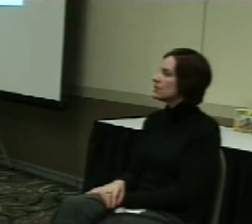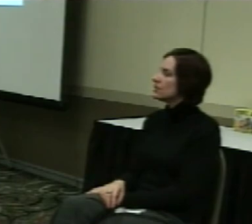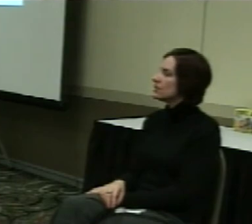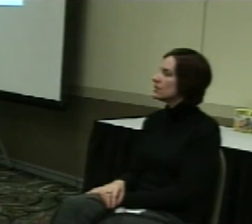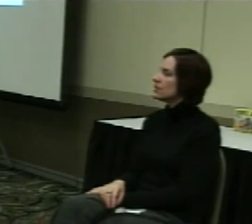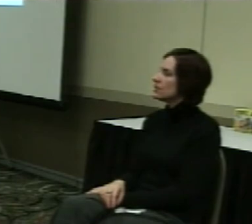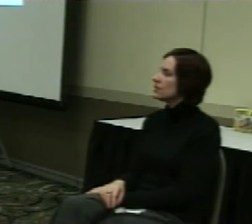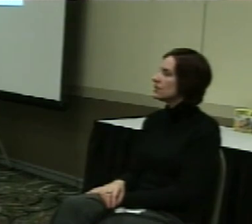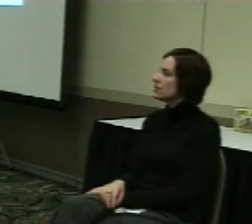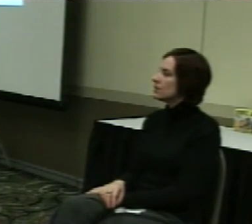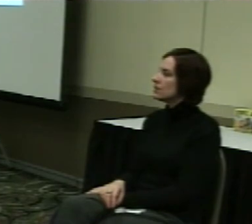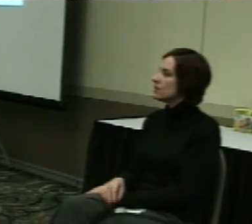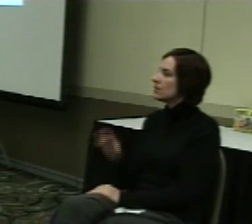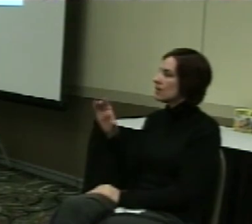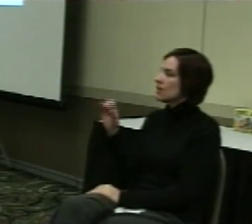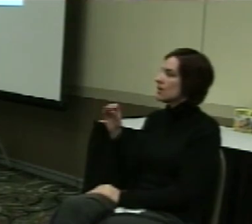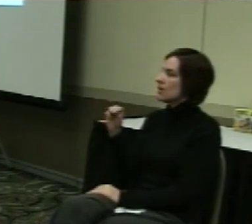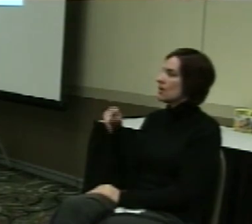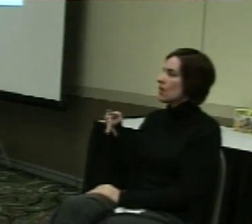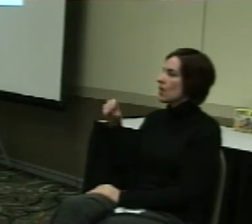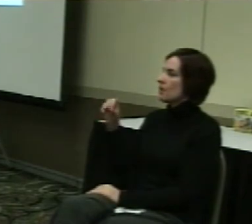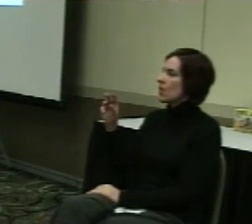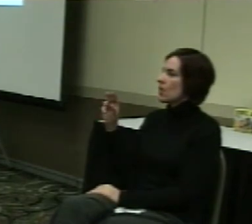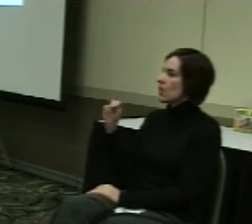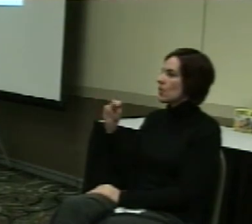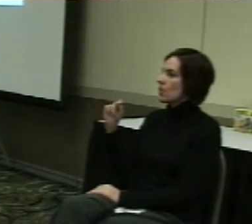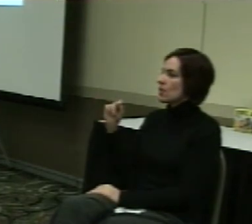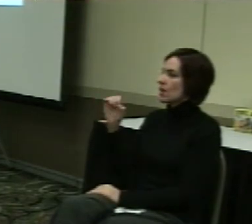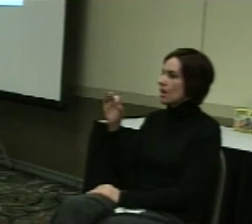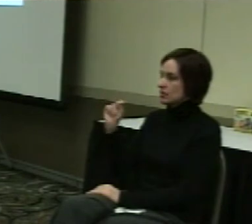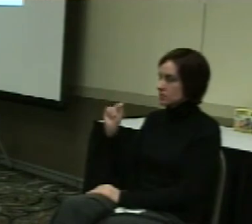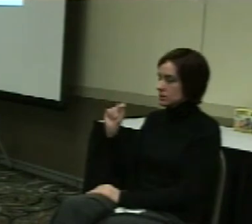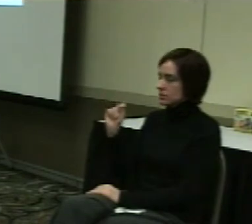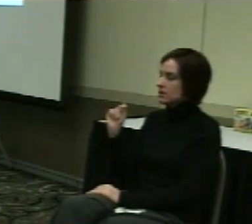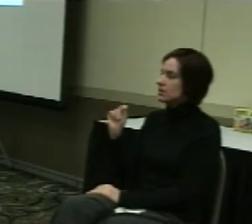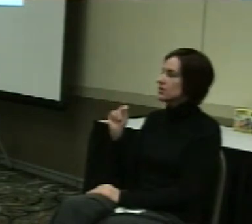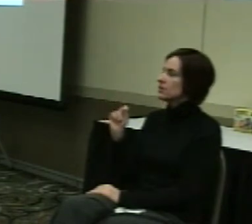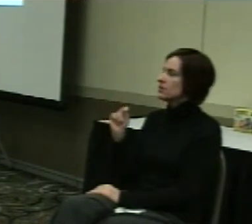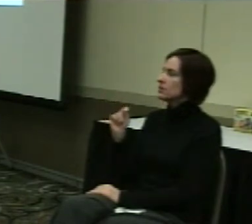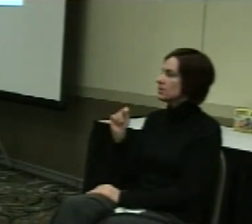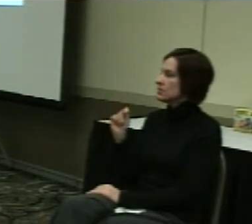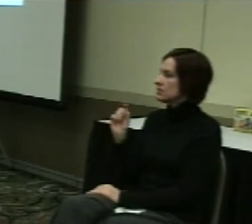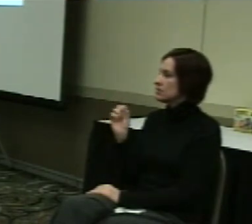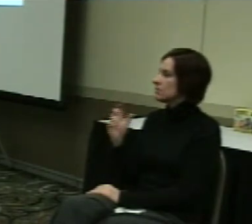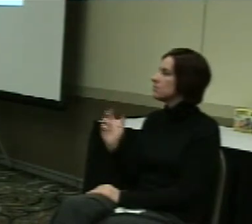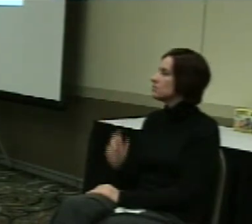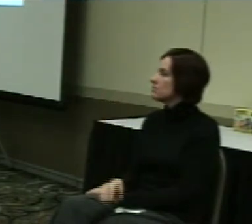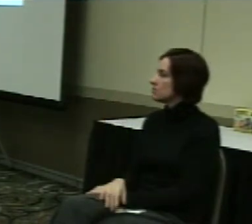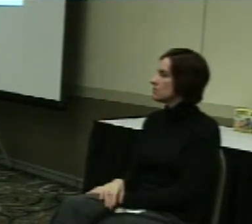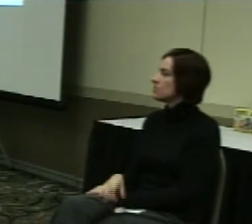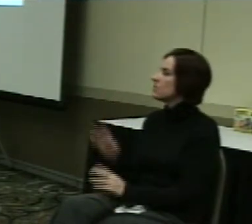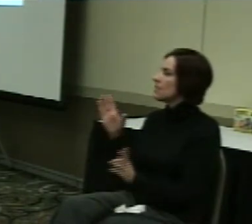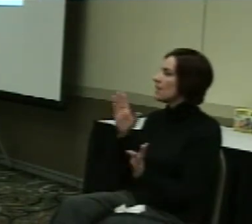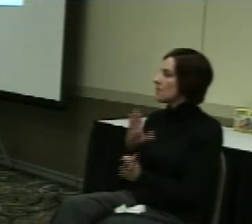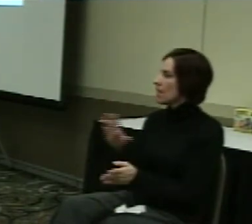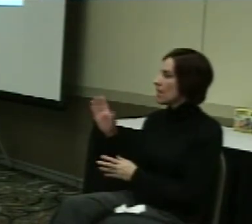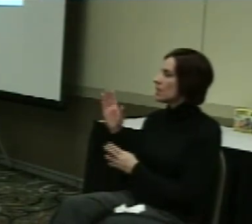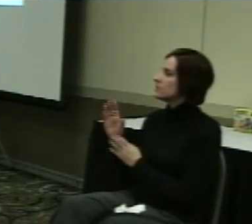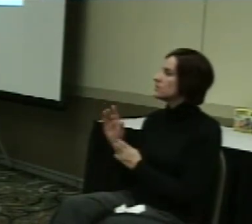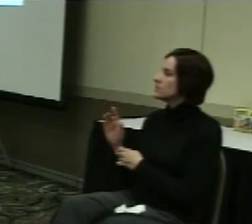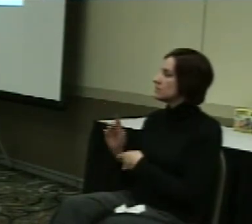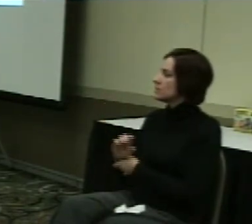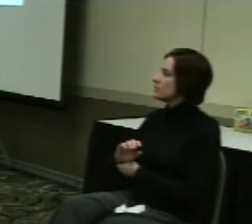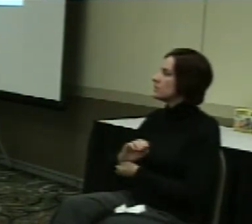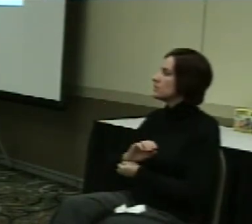Is that a good word? Yep. The planned, you know, and in a certain sense, the purpose that you're, why you're doing it and the parts,